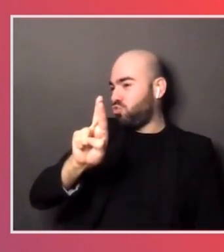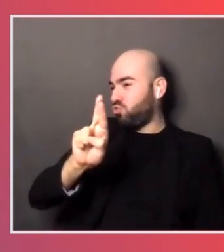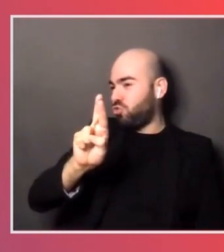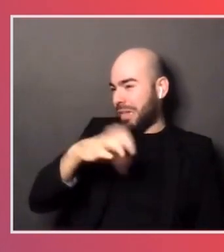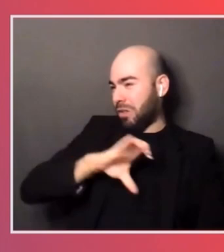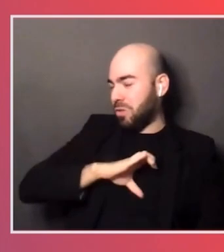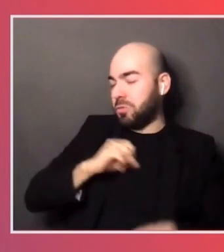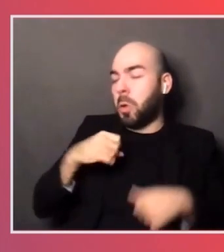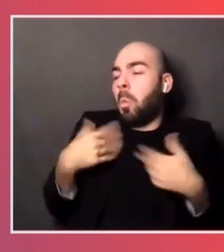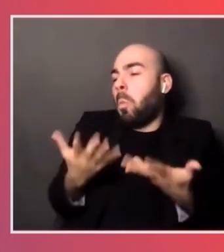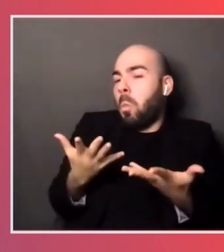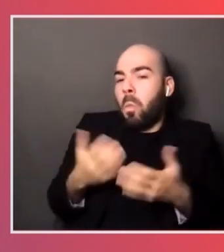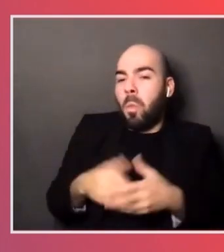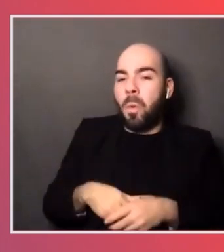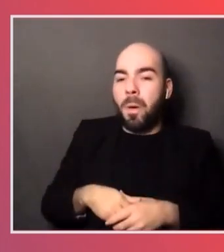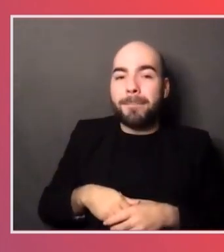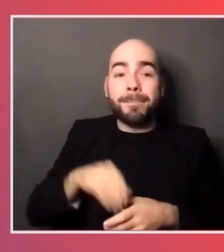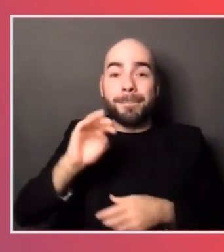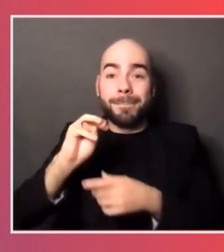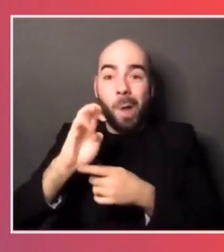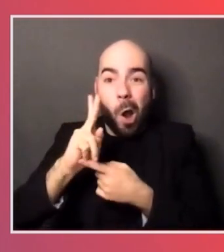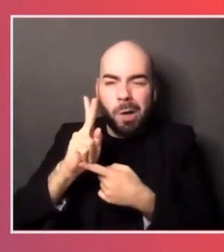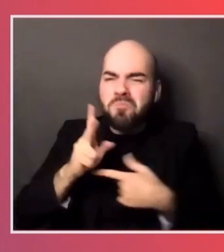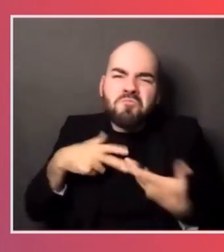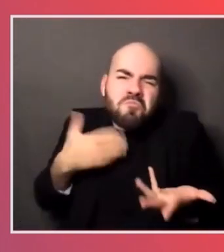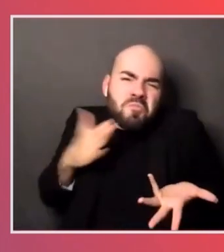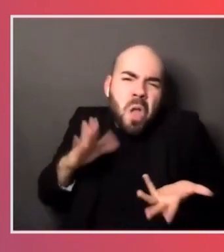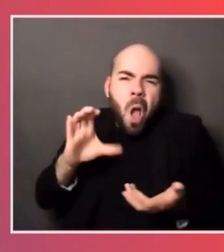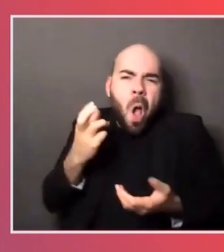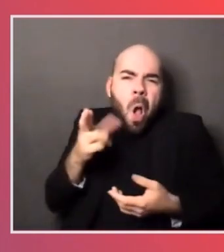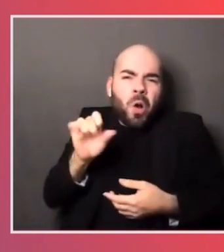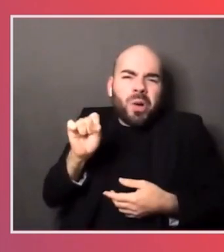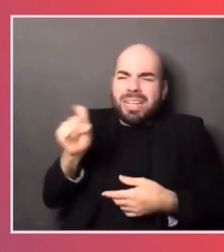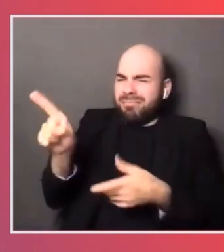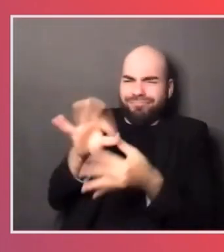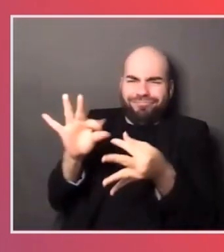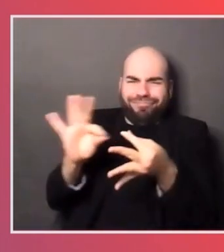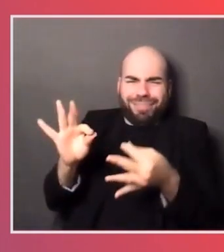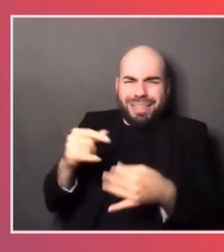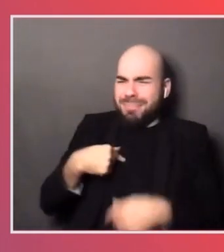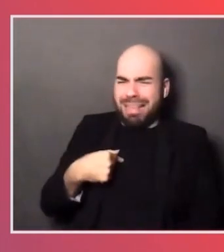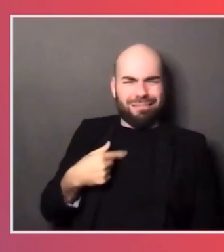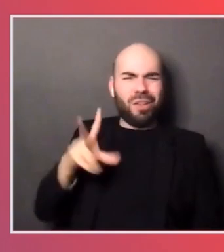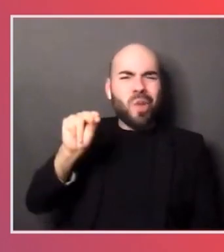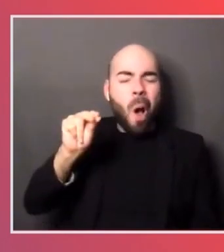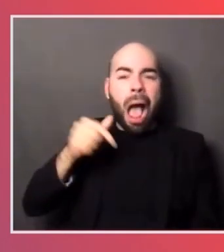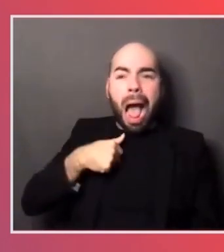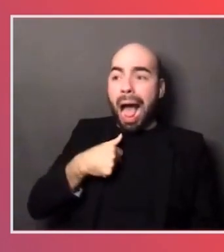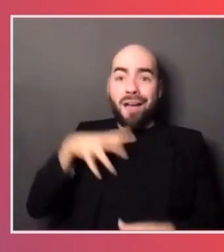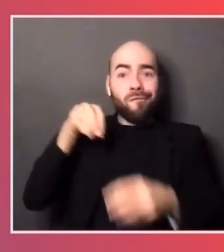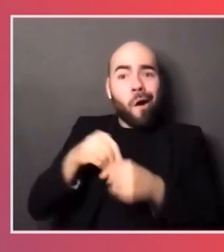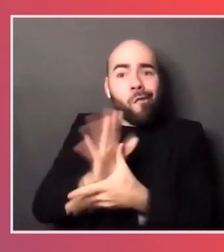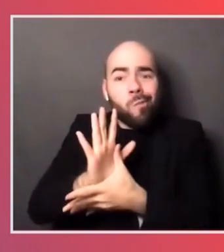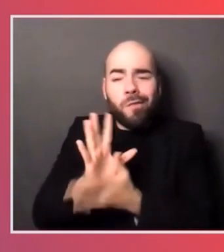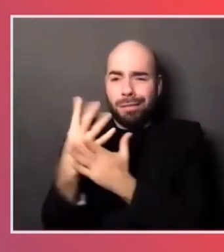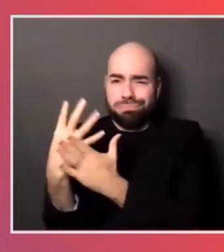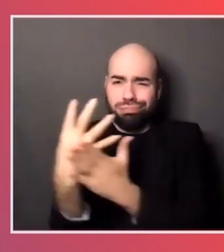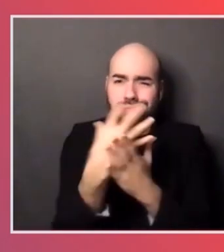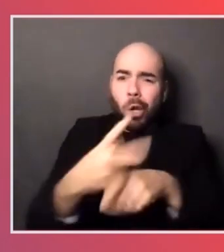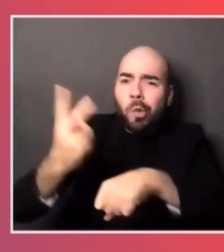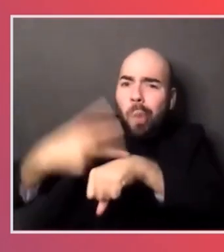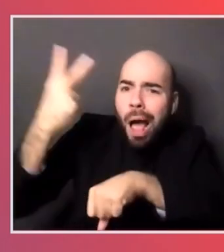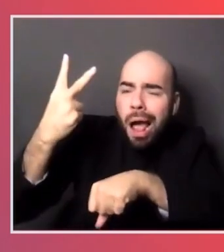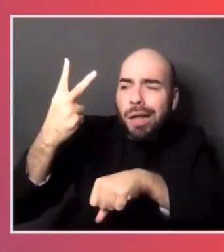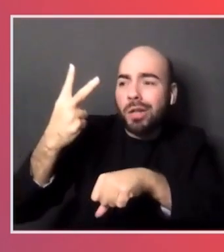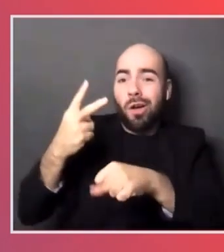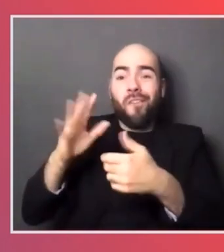because the days I had to shoot the movie twice. I had to go off and do the CGI by myself,